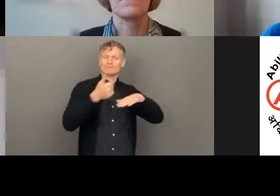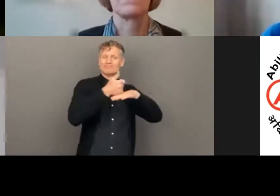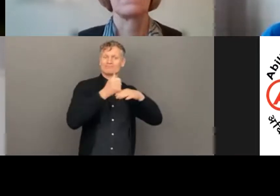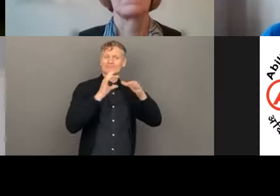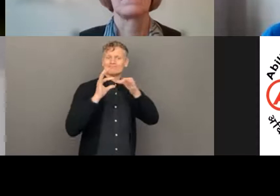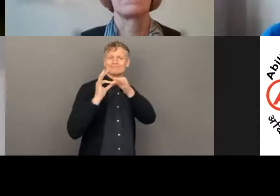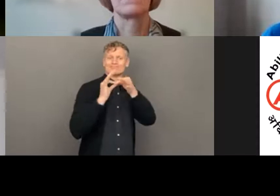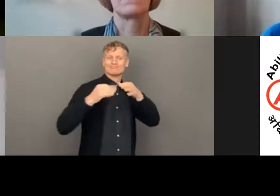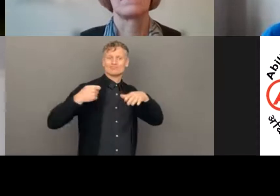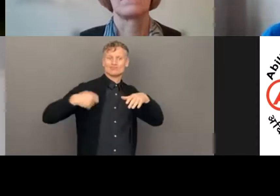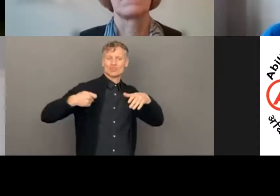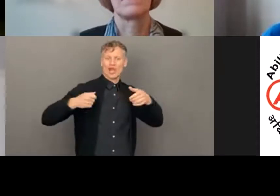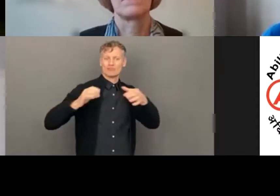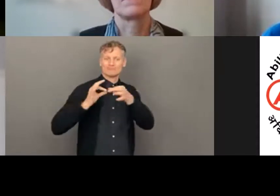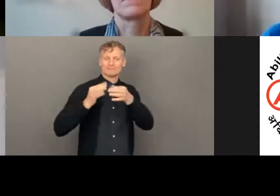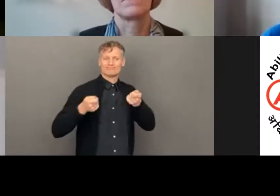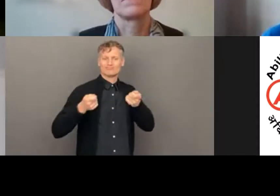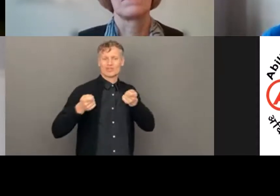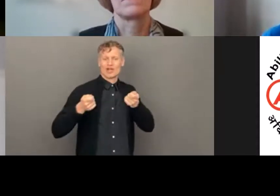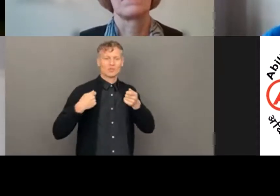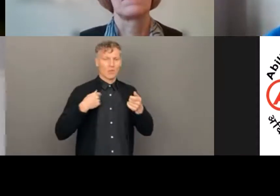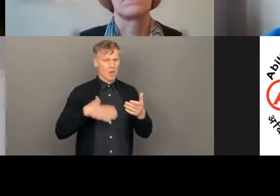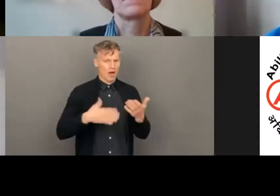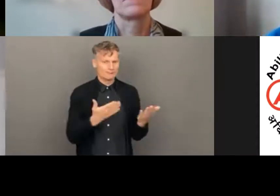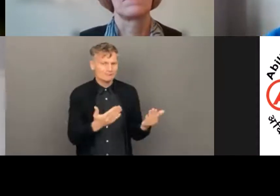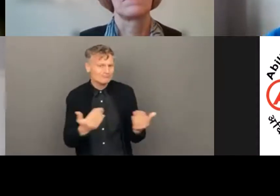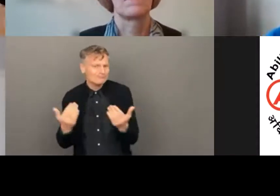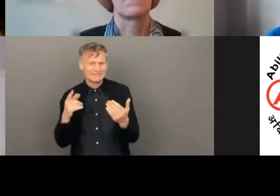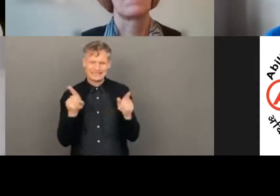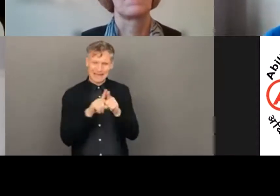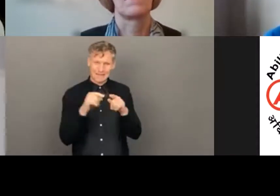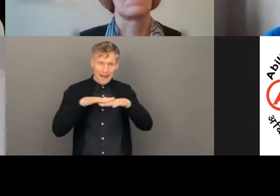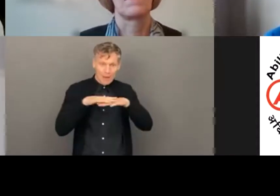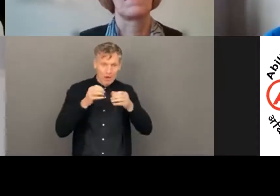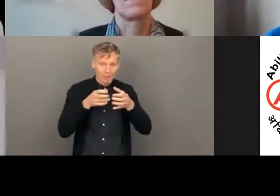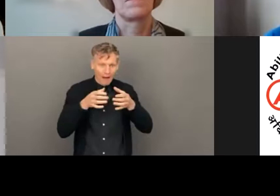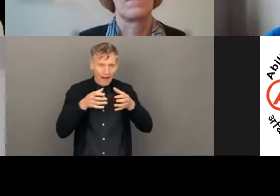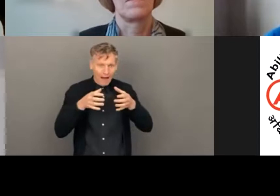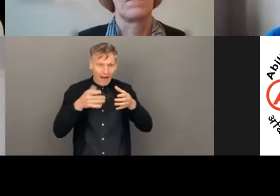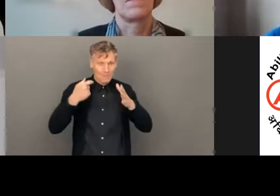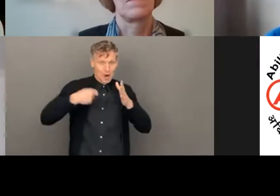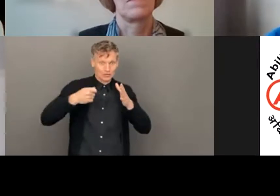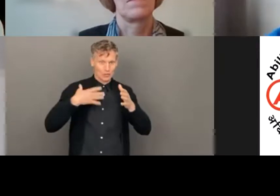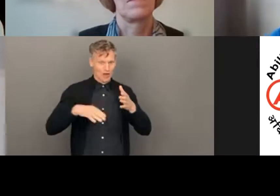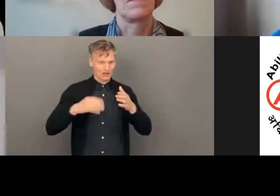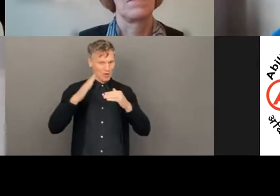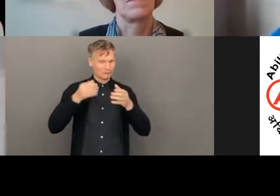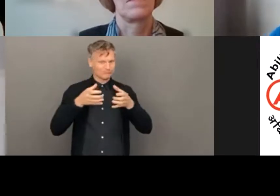the partnership relationships that we have and seek to go further. Thanks. Thanks, David. And